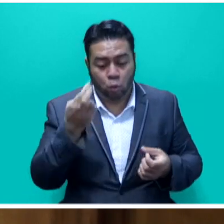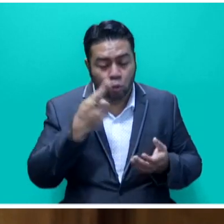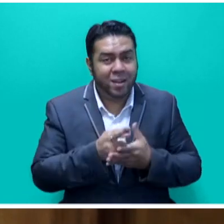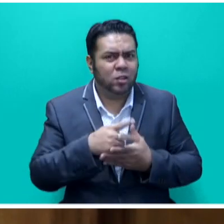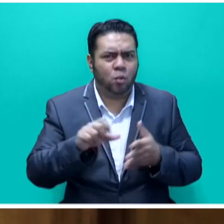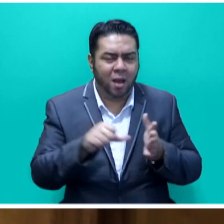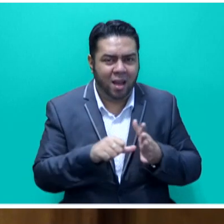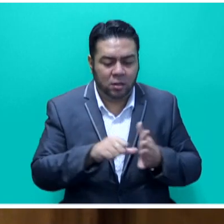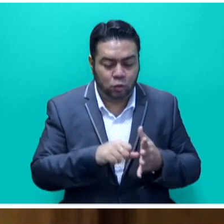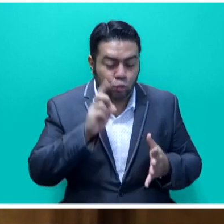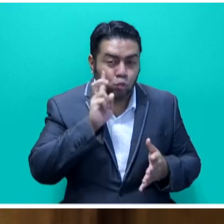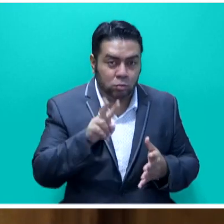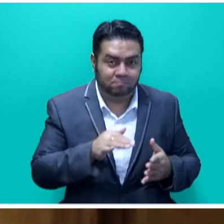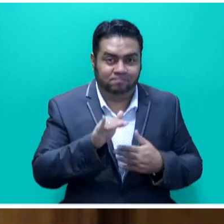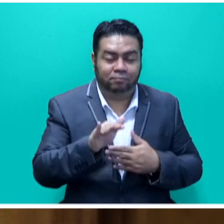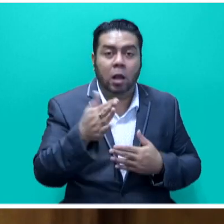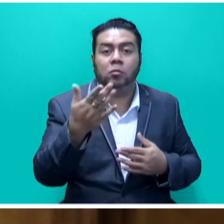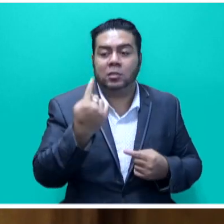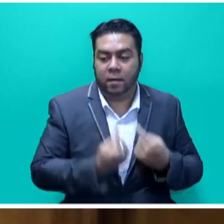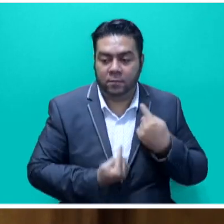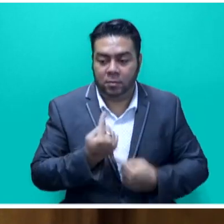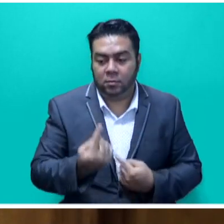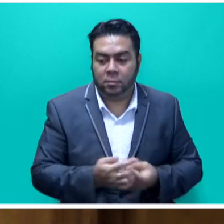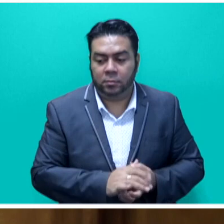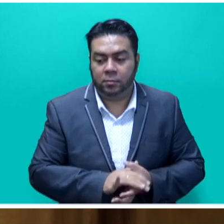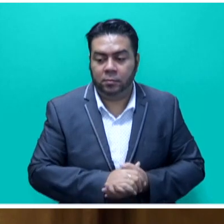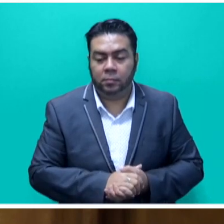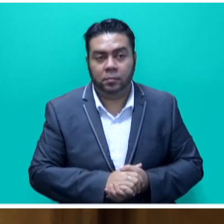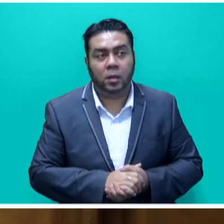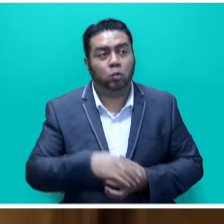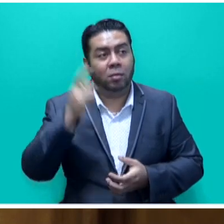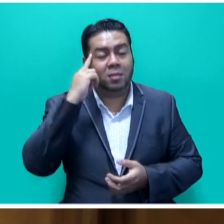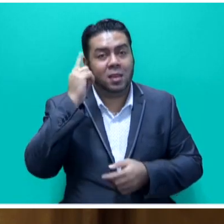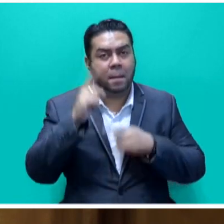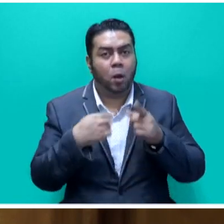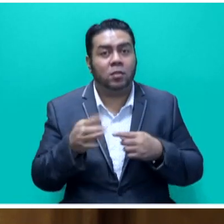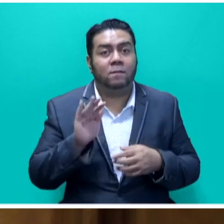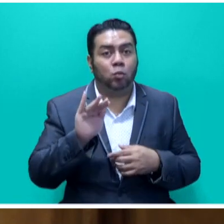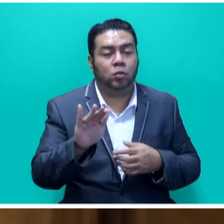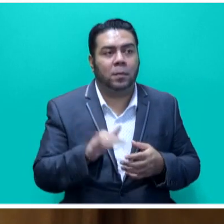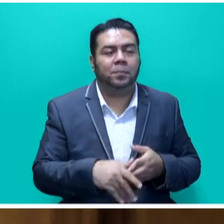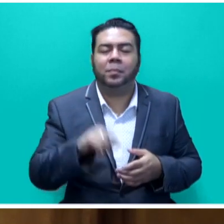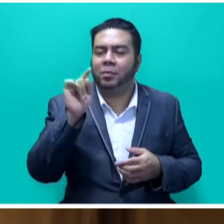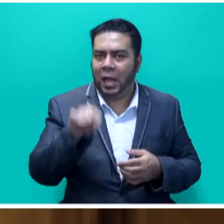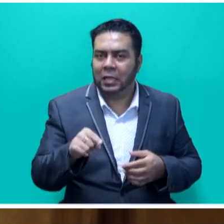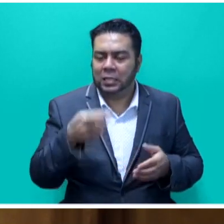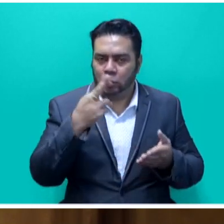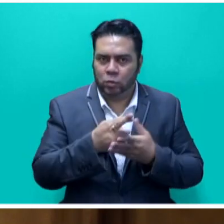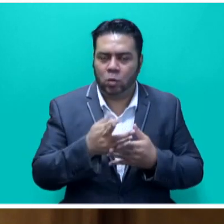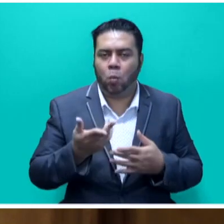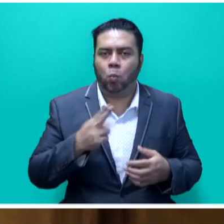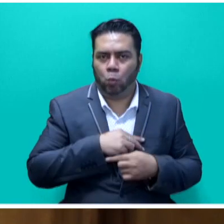to look beyond ourselves to what we have today and think about the future? Mr. Speaker said that is the reason we need